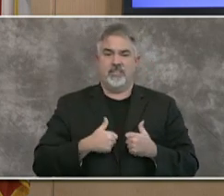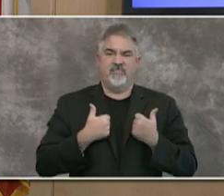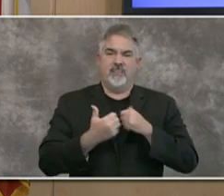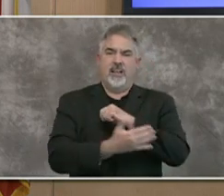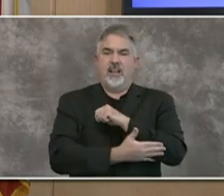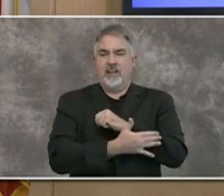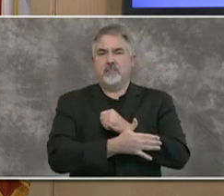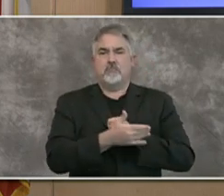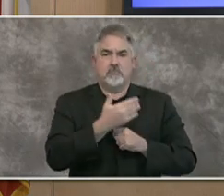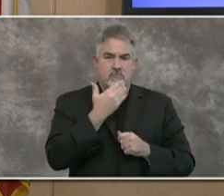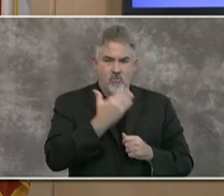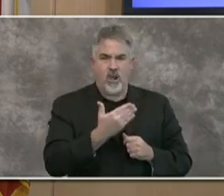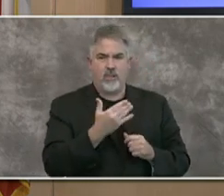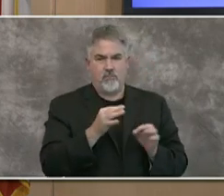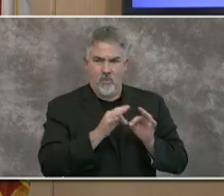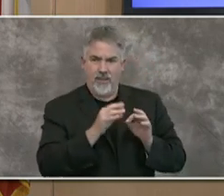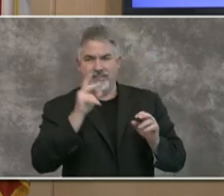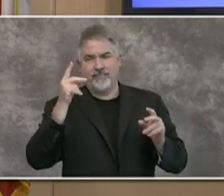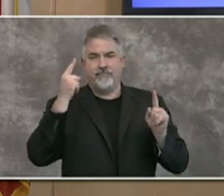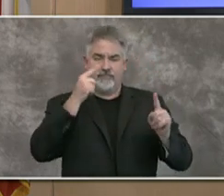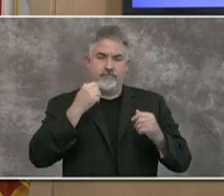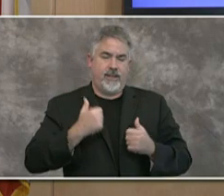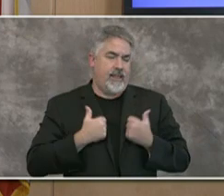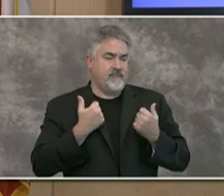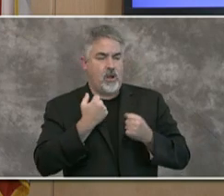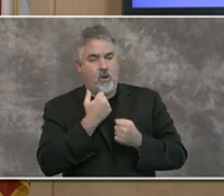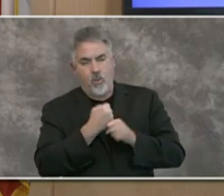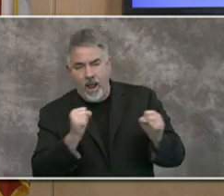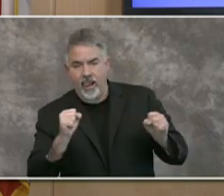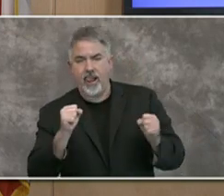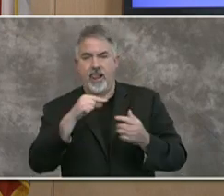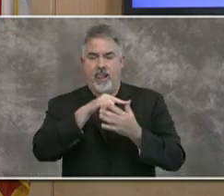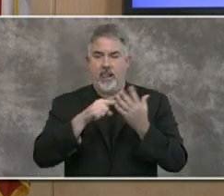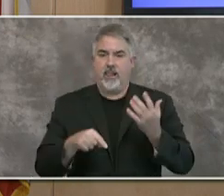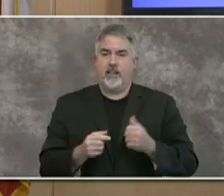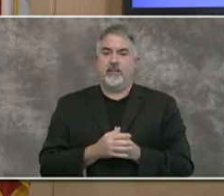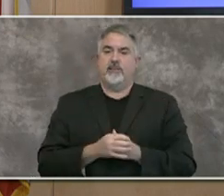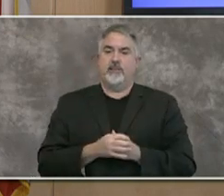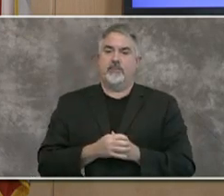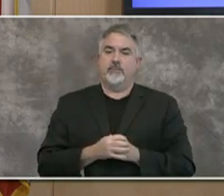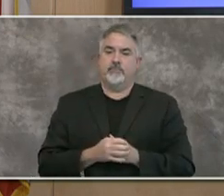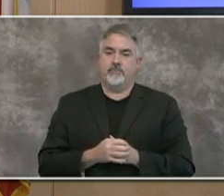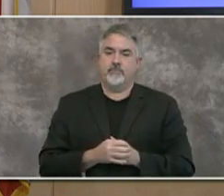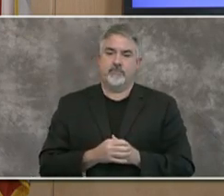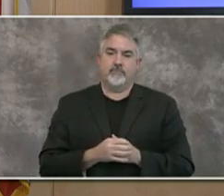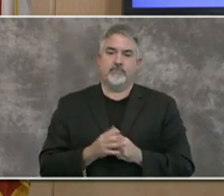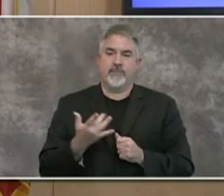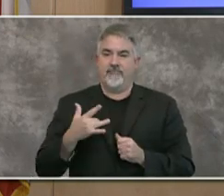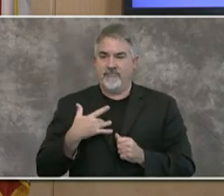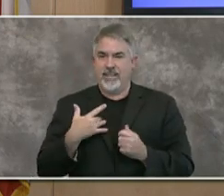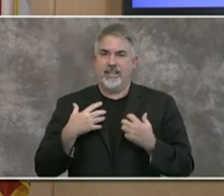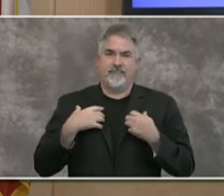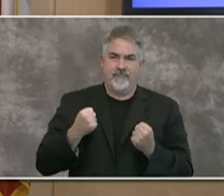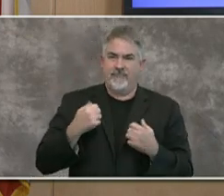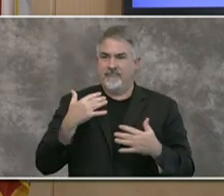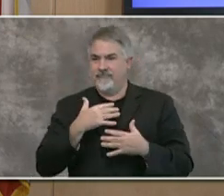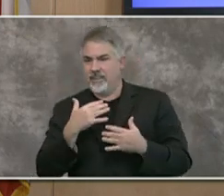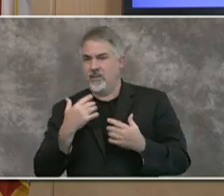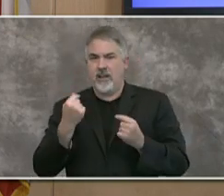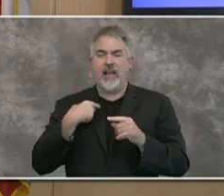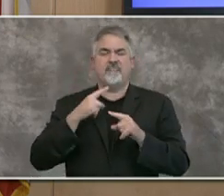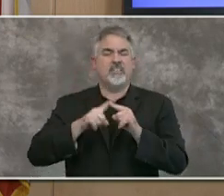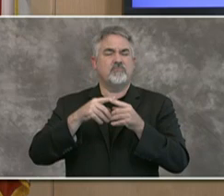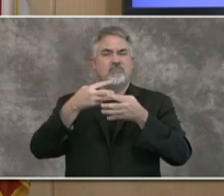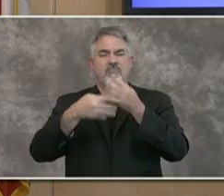for seniors and older adults, which offers our popular Feeling Fit videos and exercise program for older